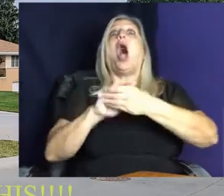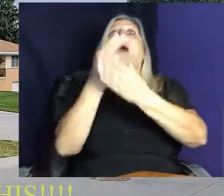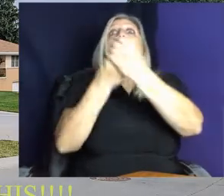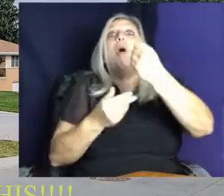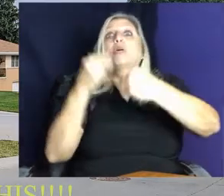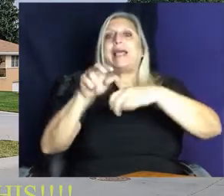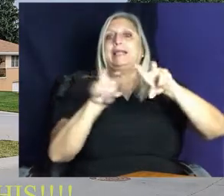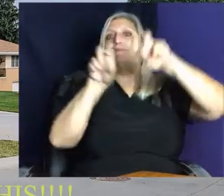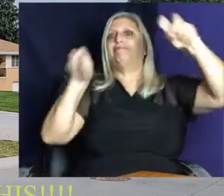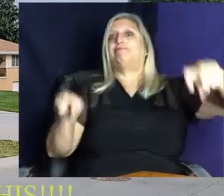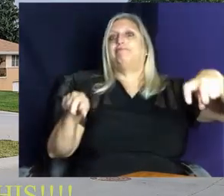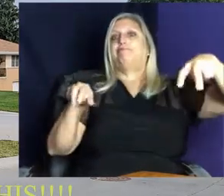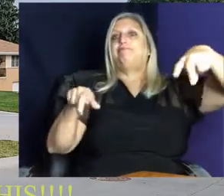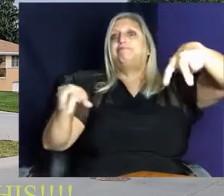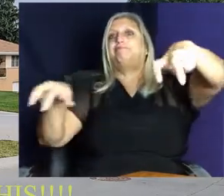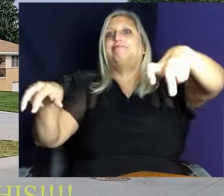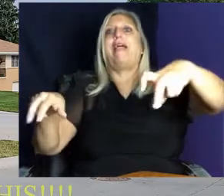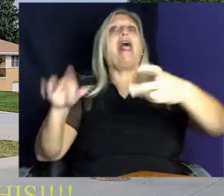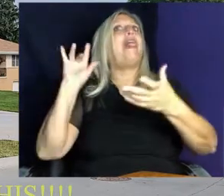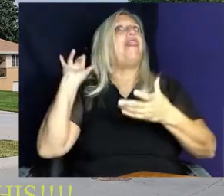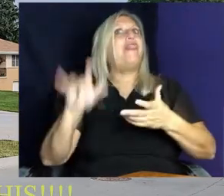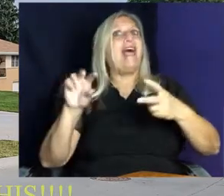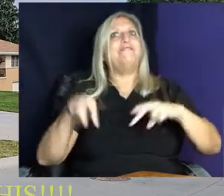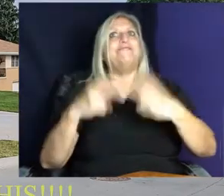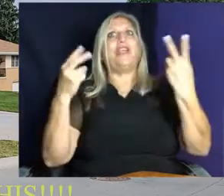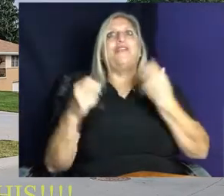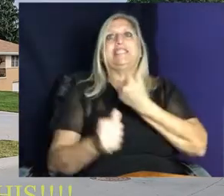On both sides of the vehicle, very dangerous.